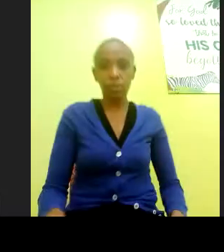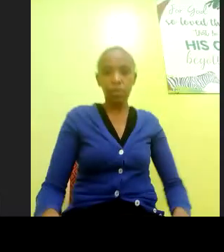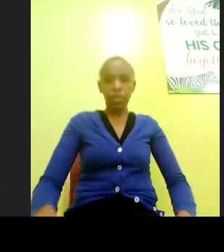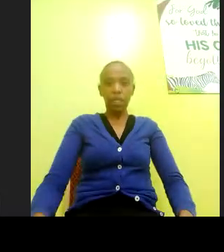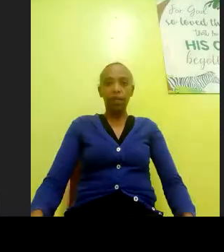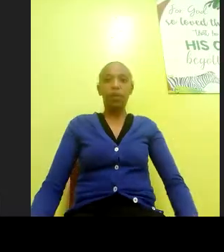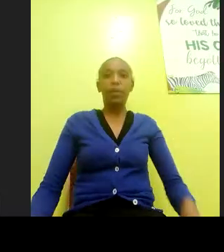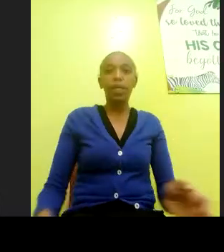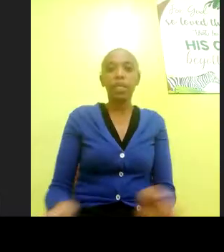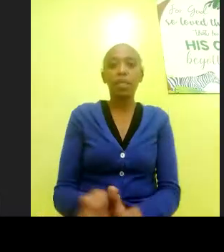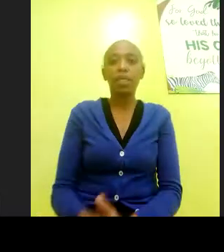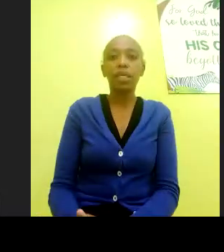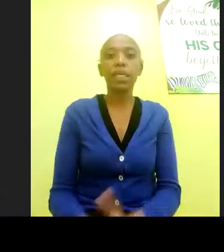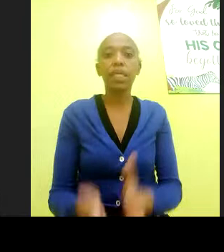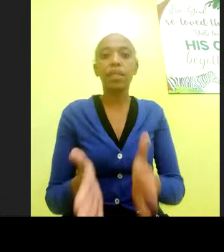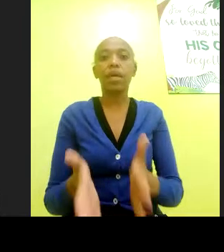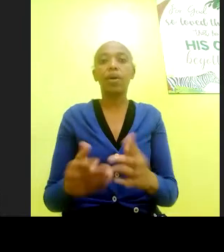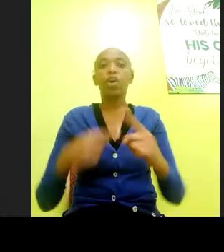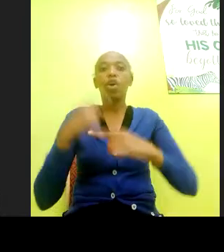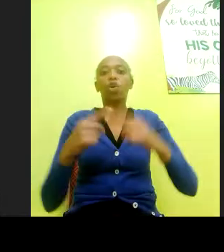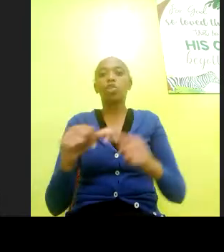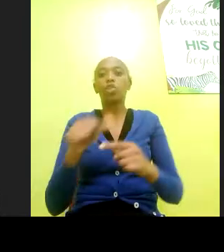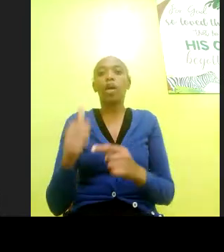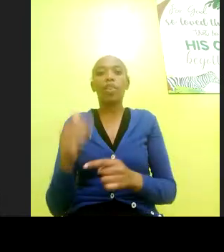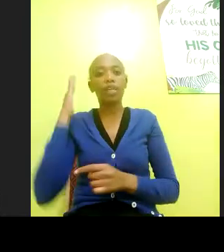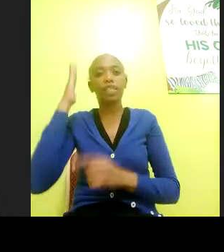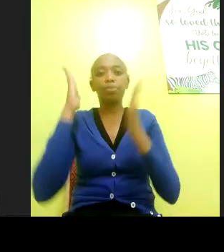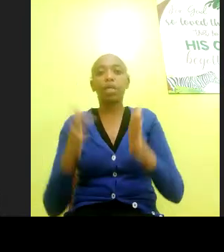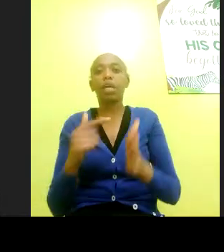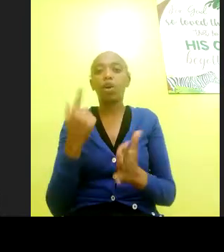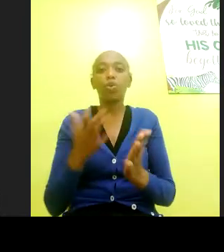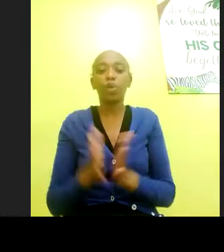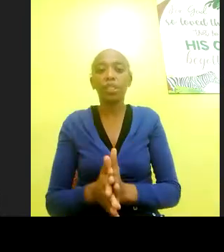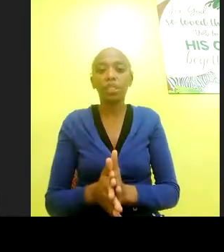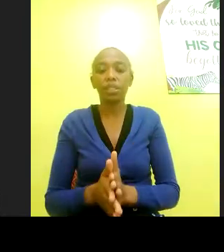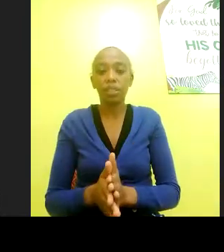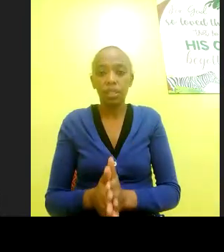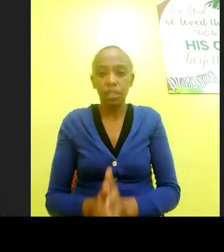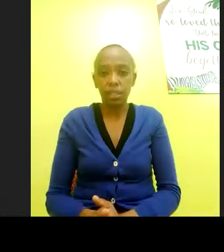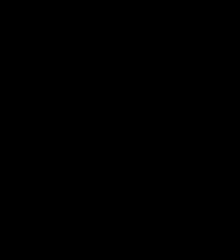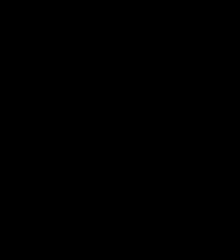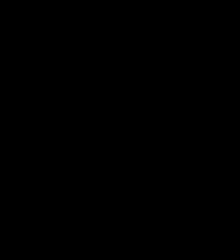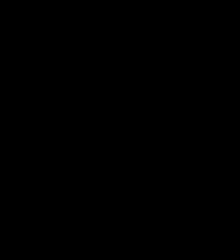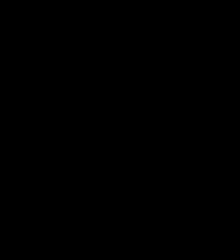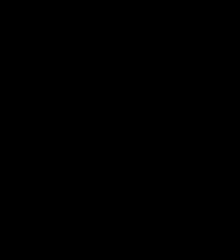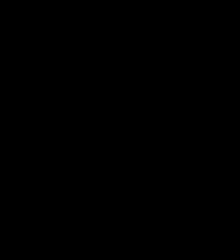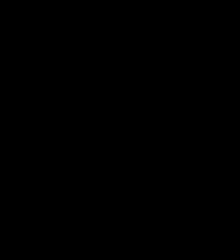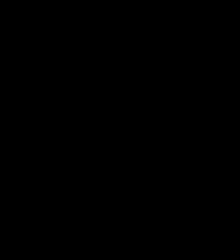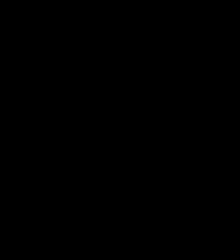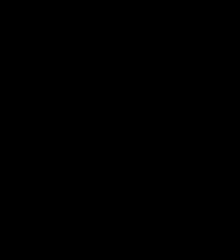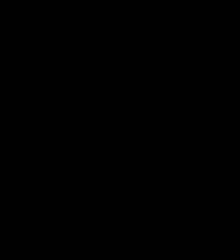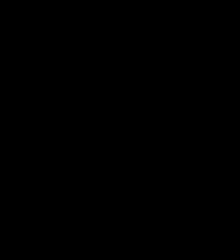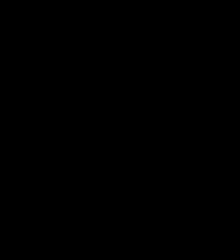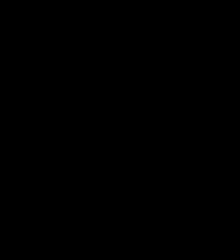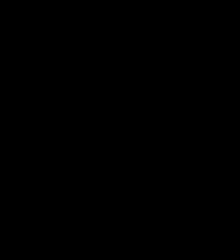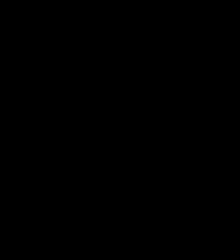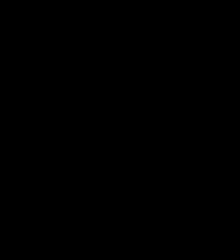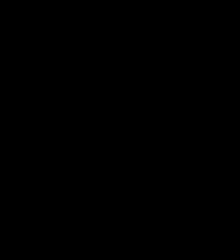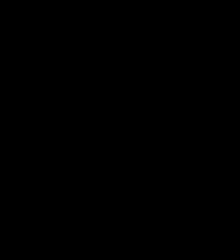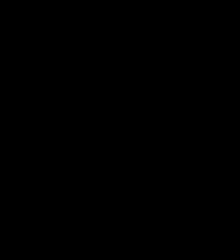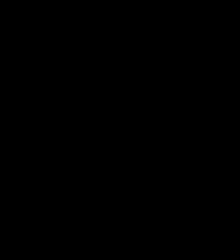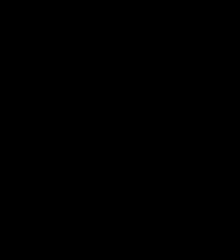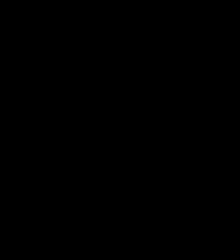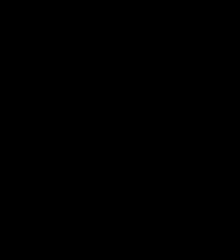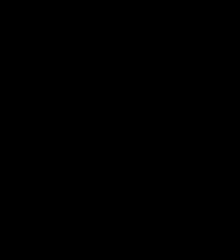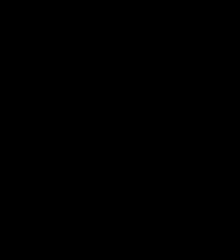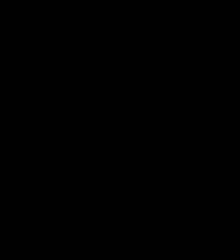next speaker, who is Ms. Jean Dekuna, who is the UN Women Senior